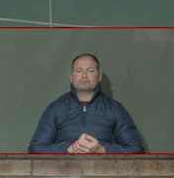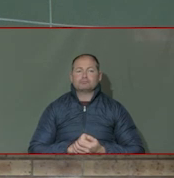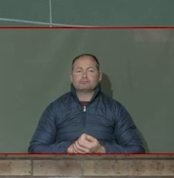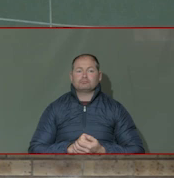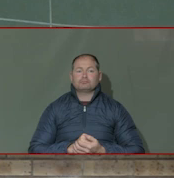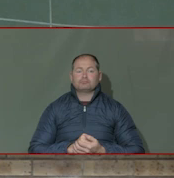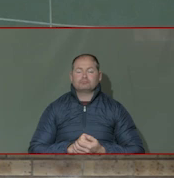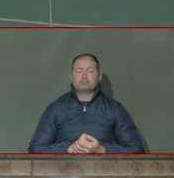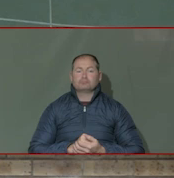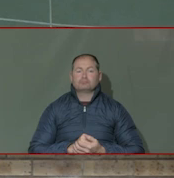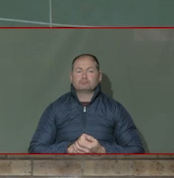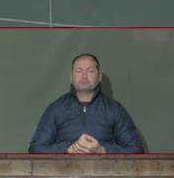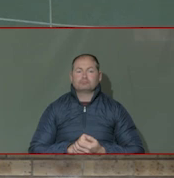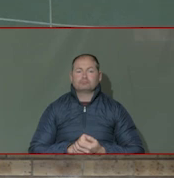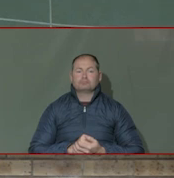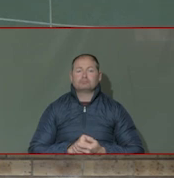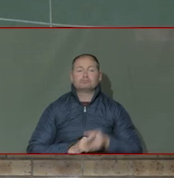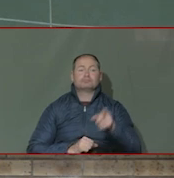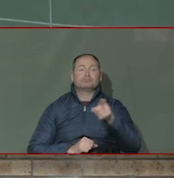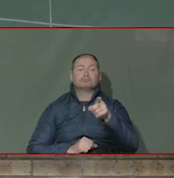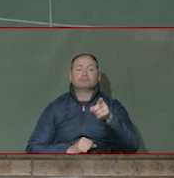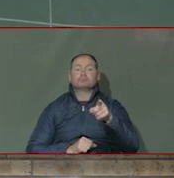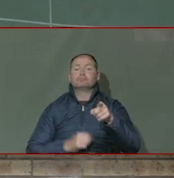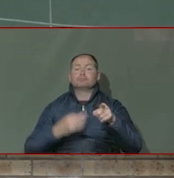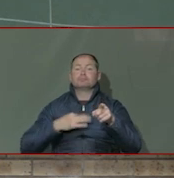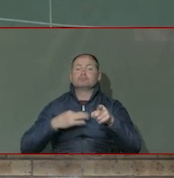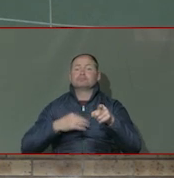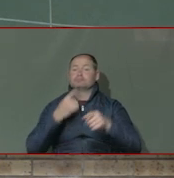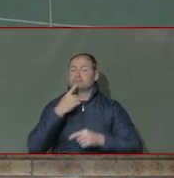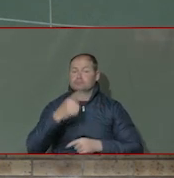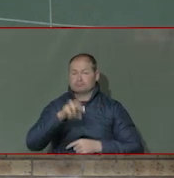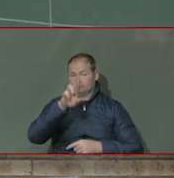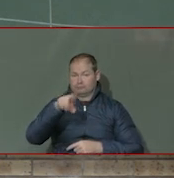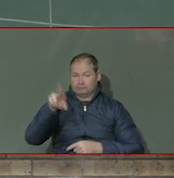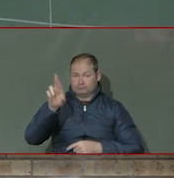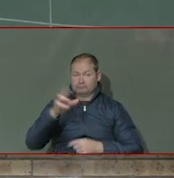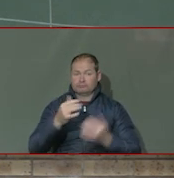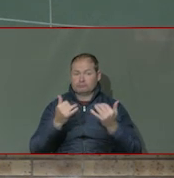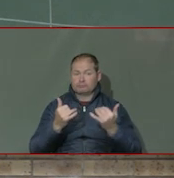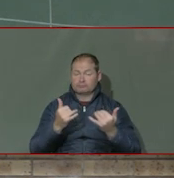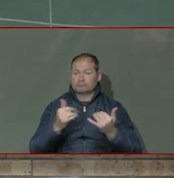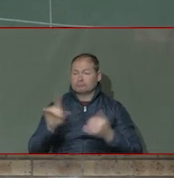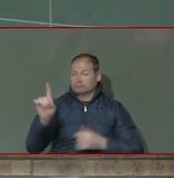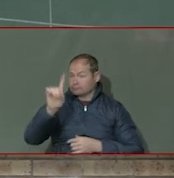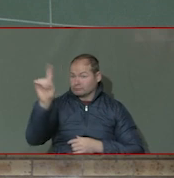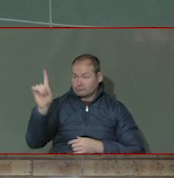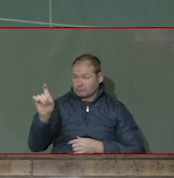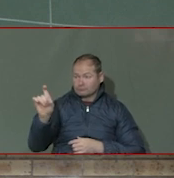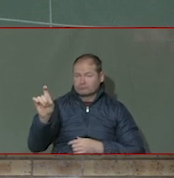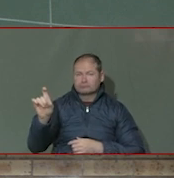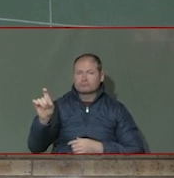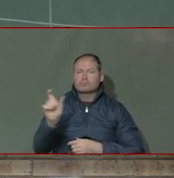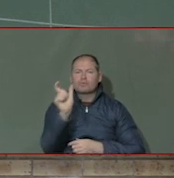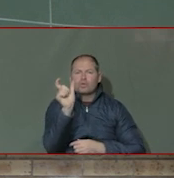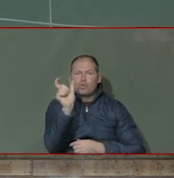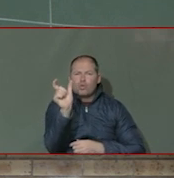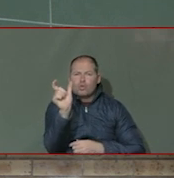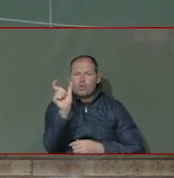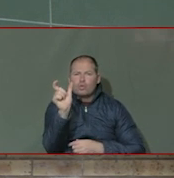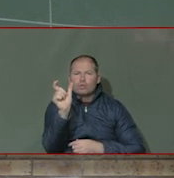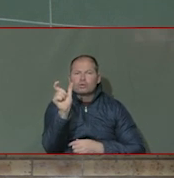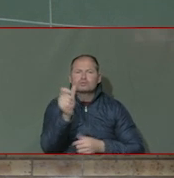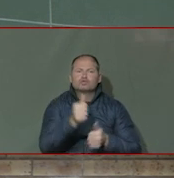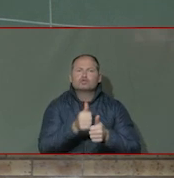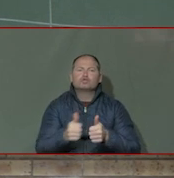Yes. Here, the ladies in front here are saying they're correct. They say you must look out in the question for the word